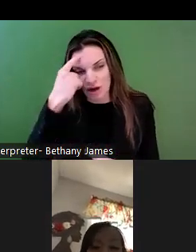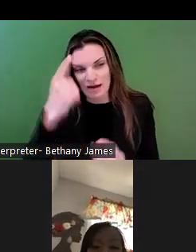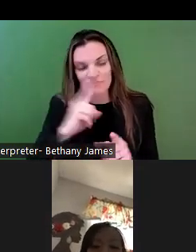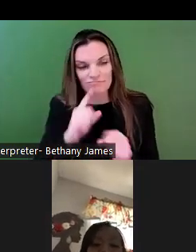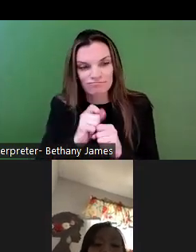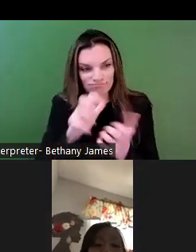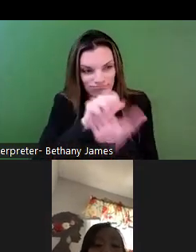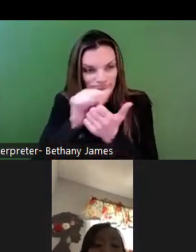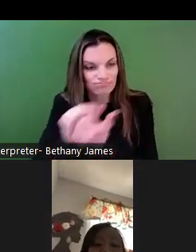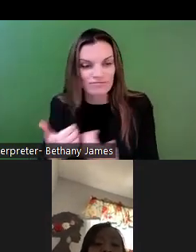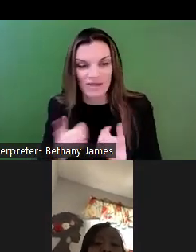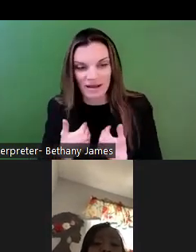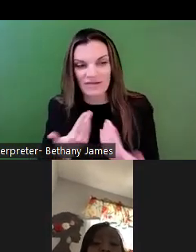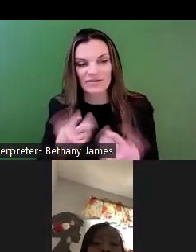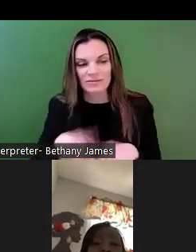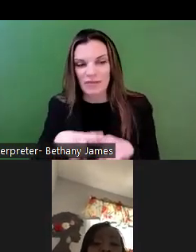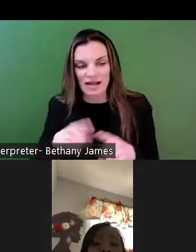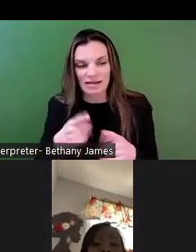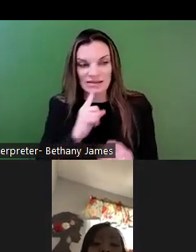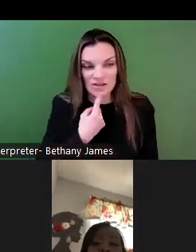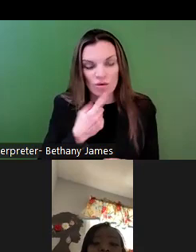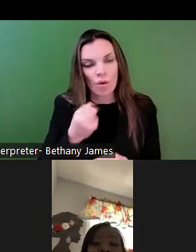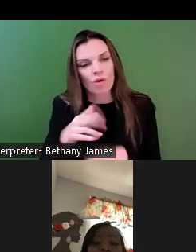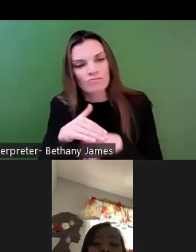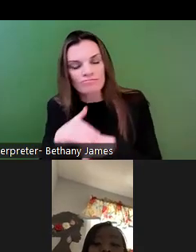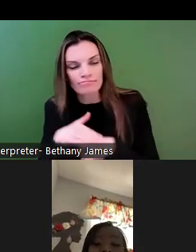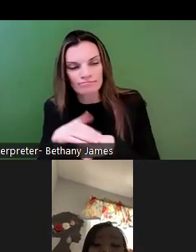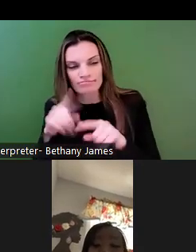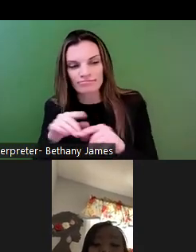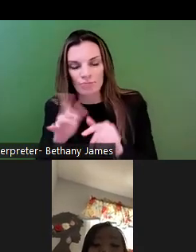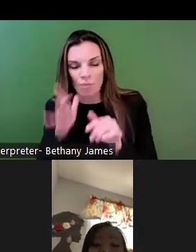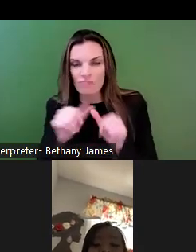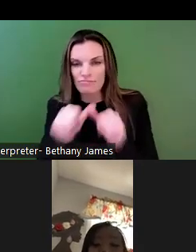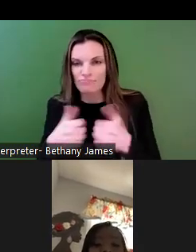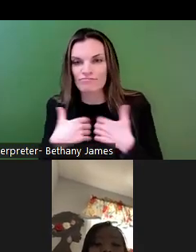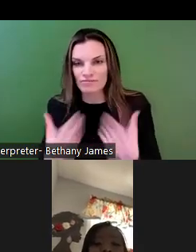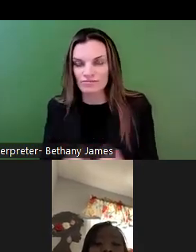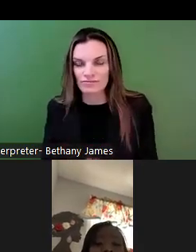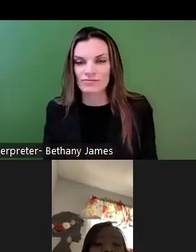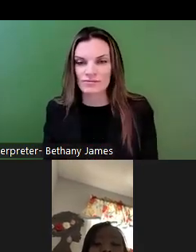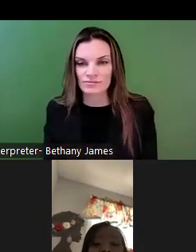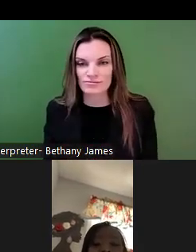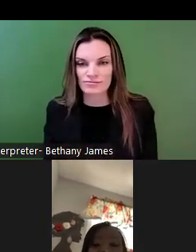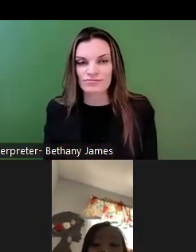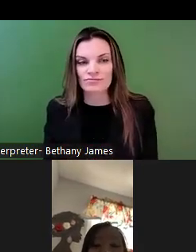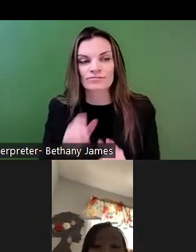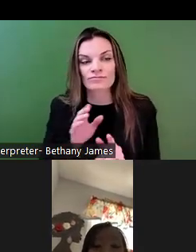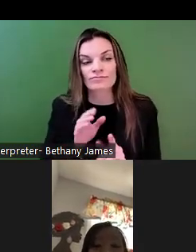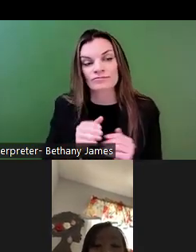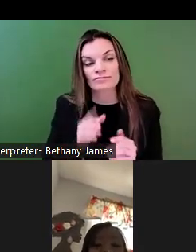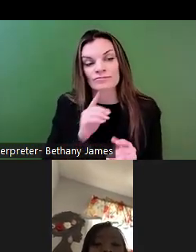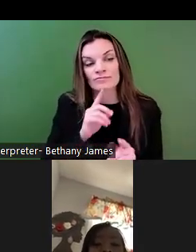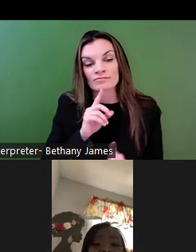factors. For rehab, getting back to life after stroke, like I said, that's just all going to depend on your